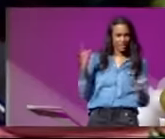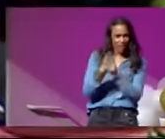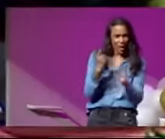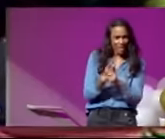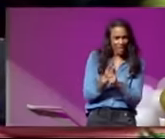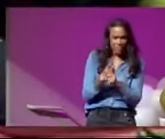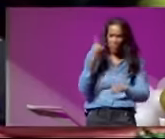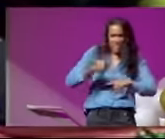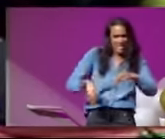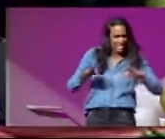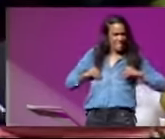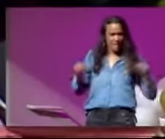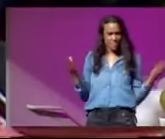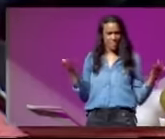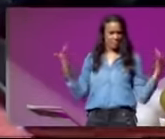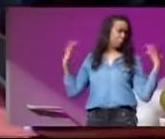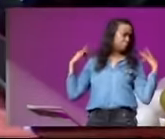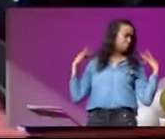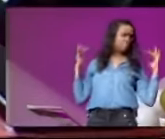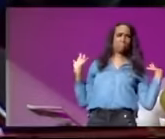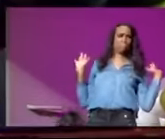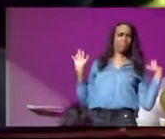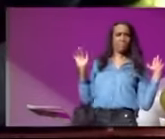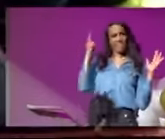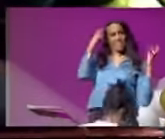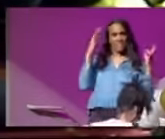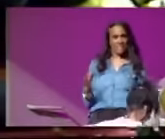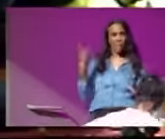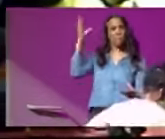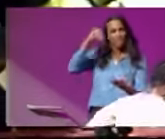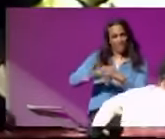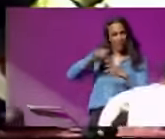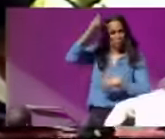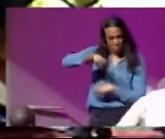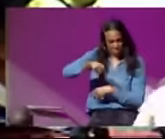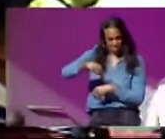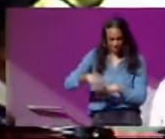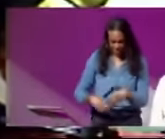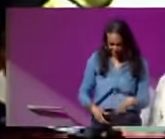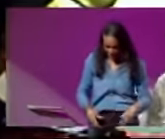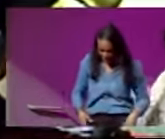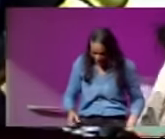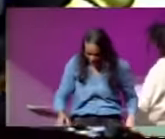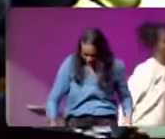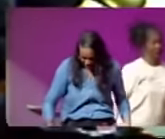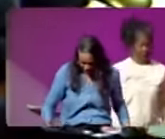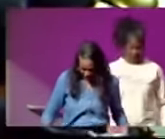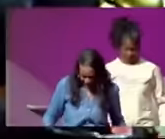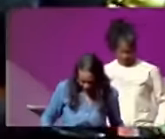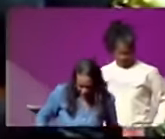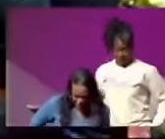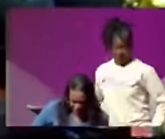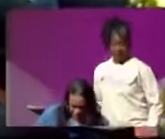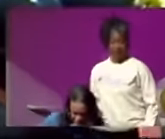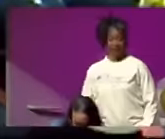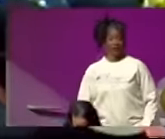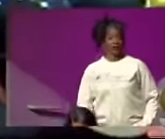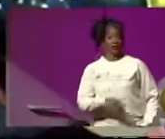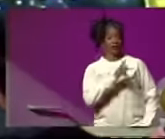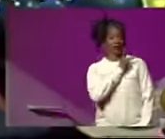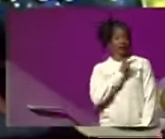Haynes. I'm doing the best I can. Bible lets us know Herod has offspring. Here comes